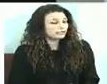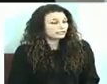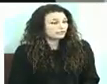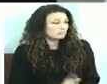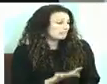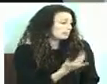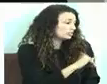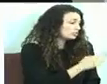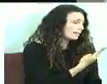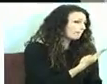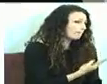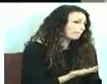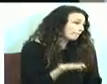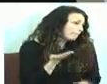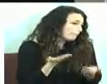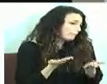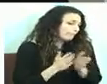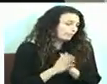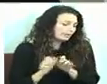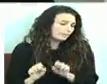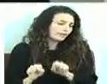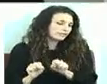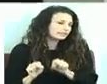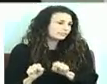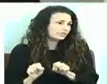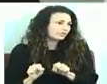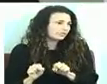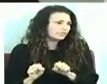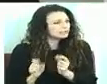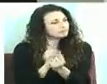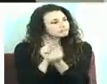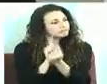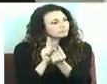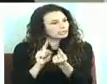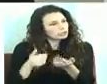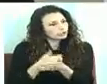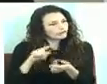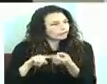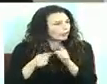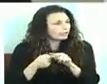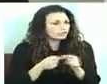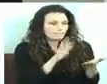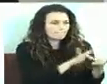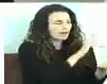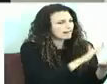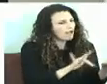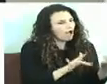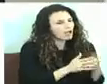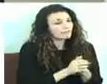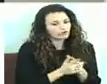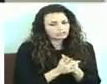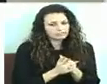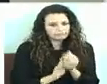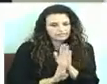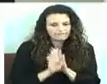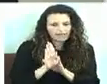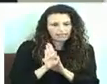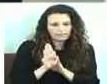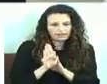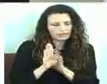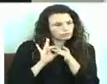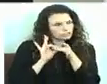be a job, the possibility of making new friends, getting something paid off, growing your relationship with